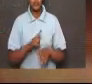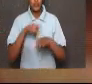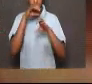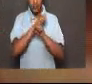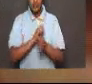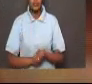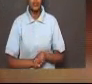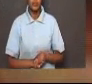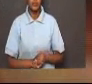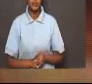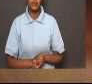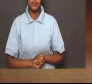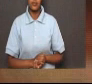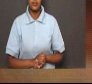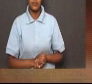Things up.